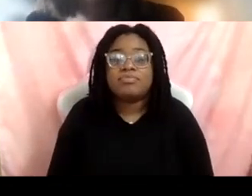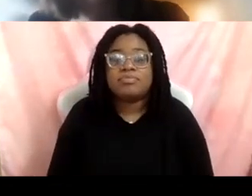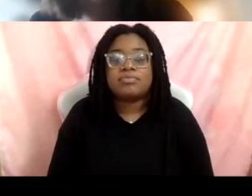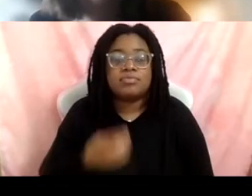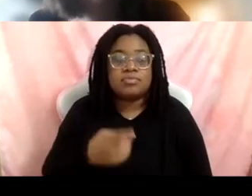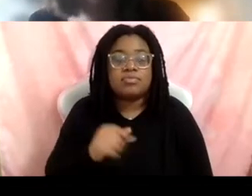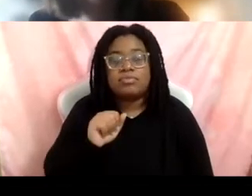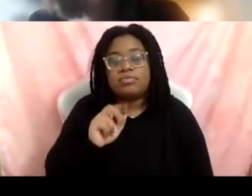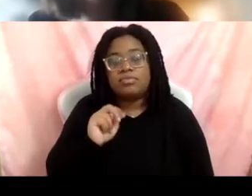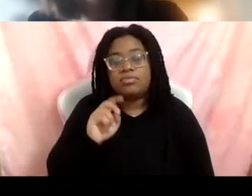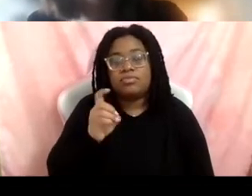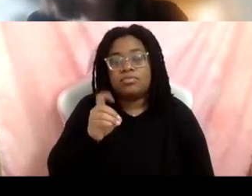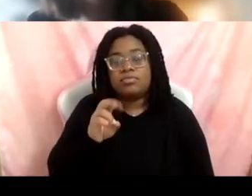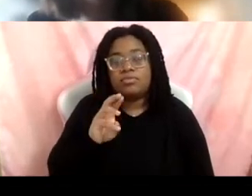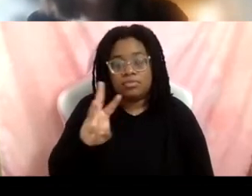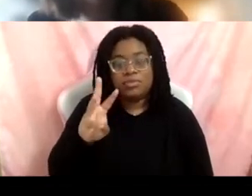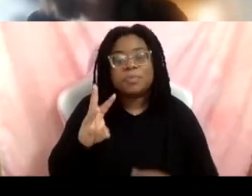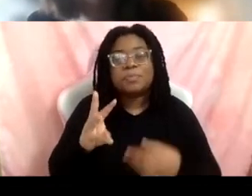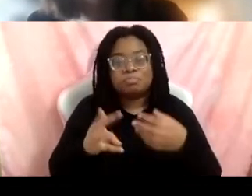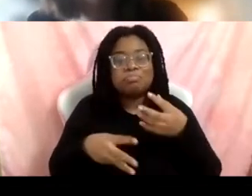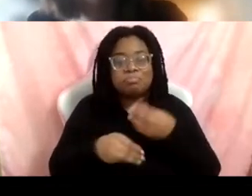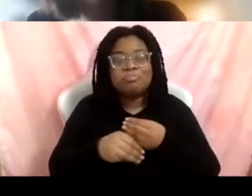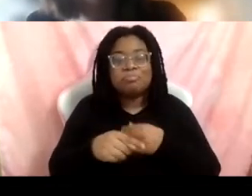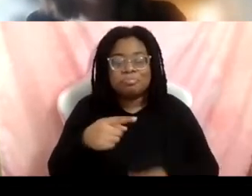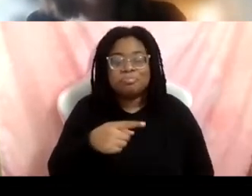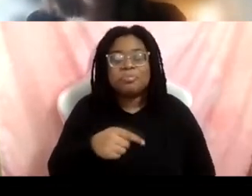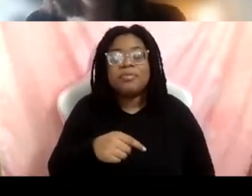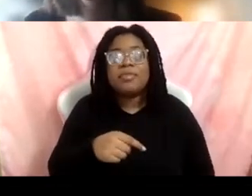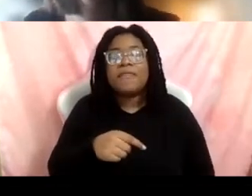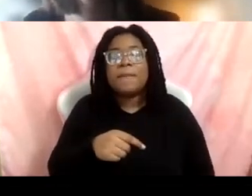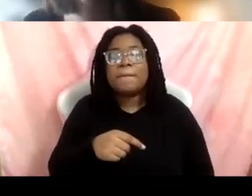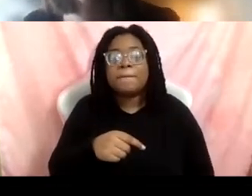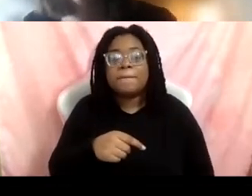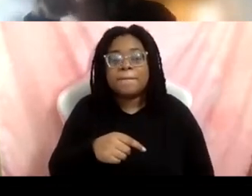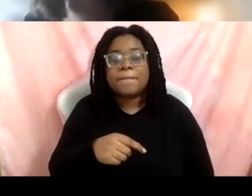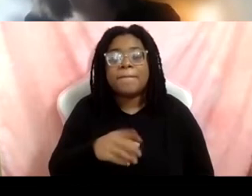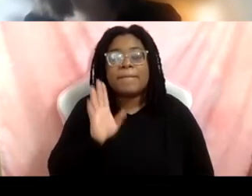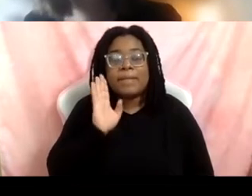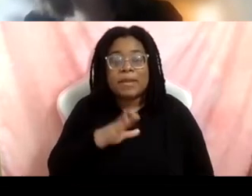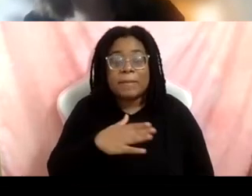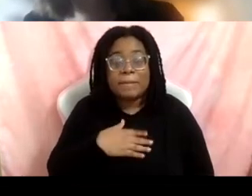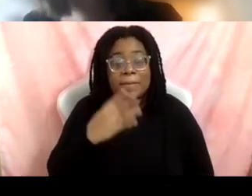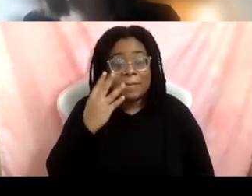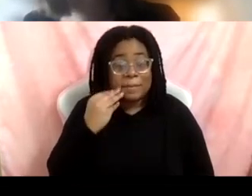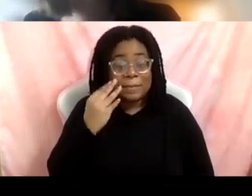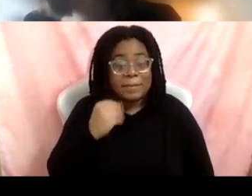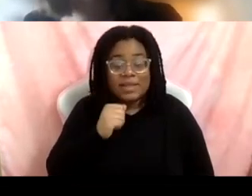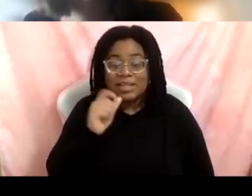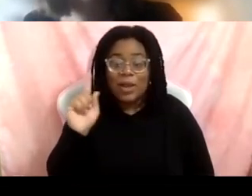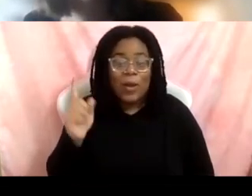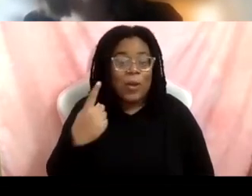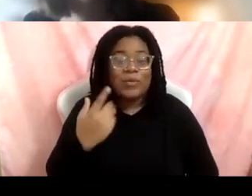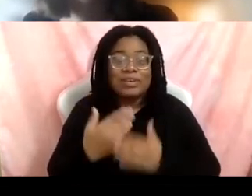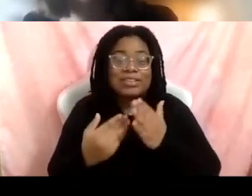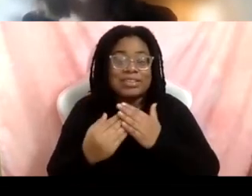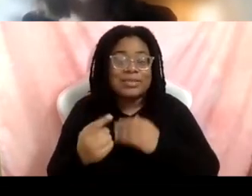I would totally echo what Michael said. I know personally from my own experience, it's not always easy to voice, you